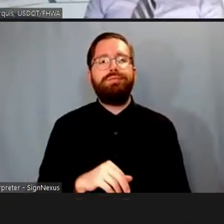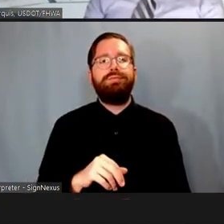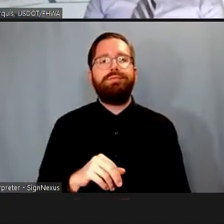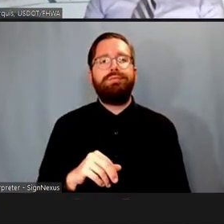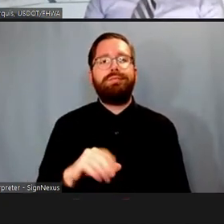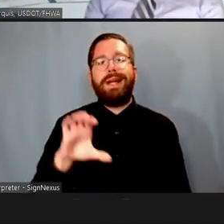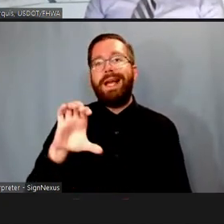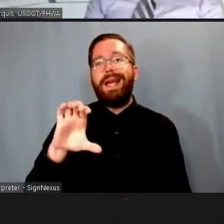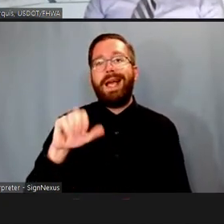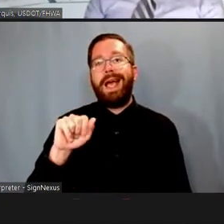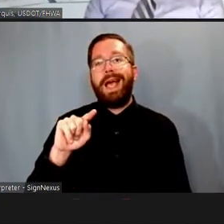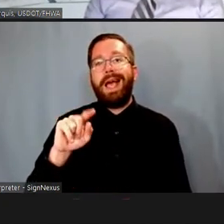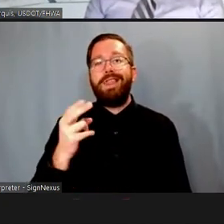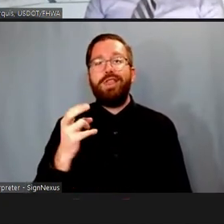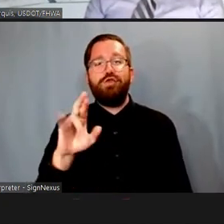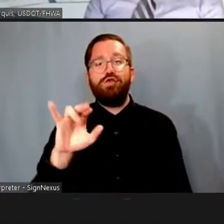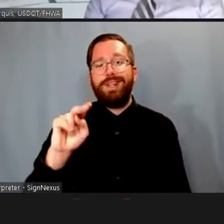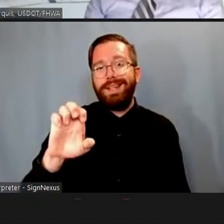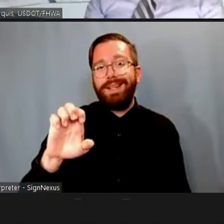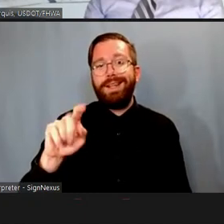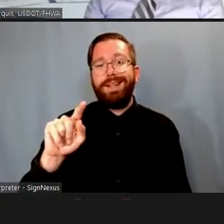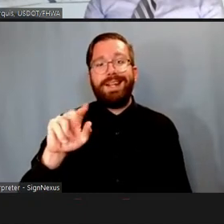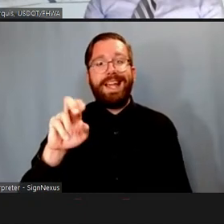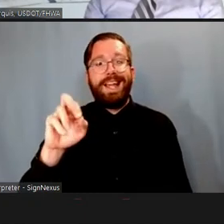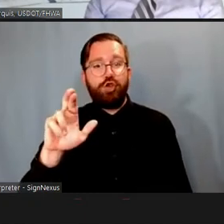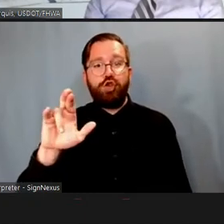catherine tanner yang